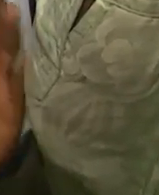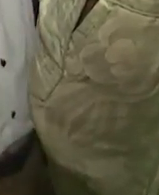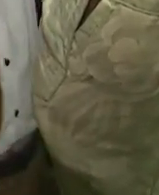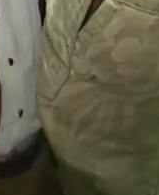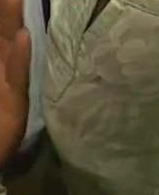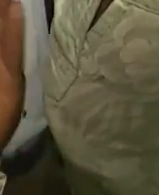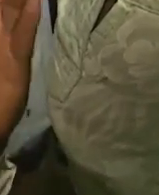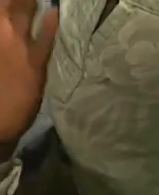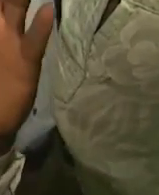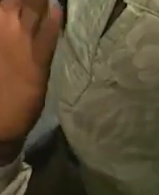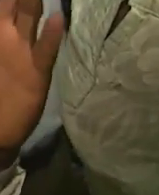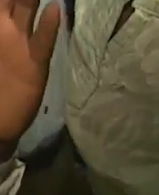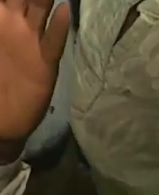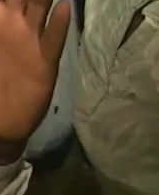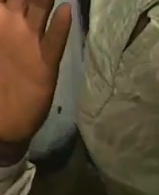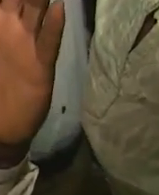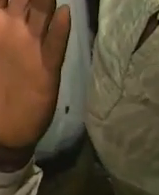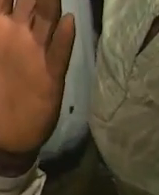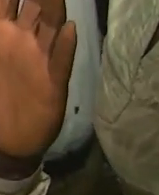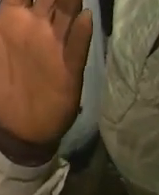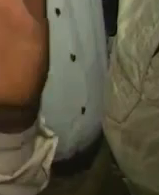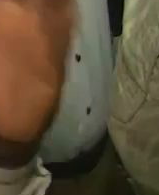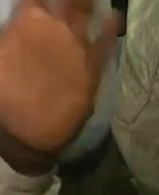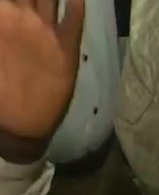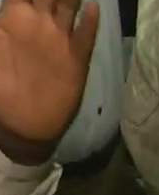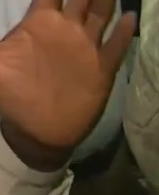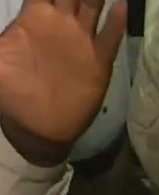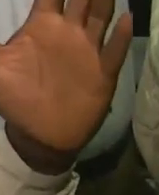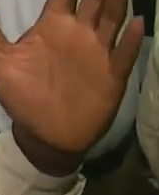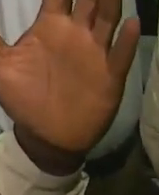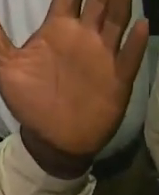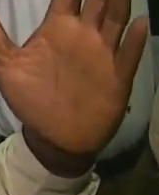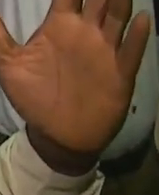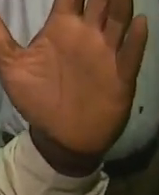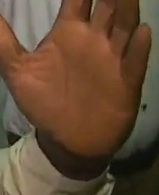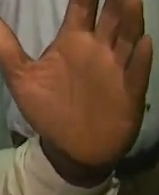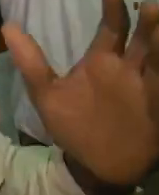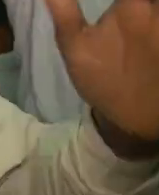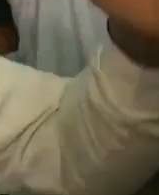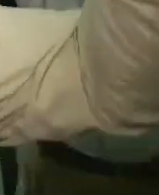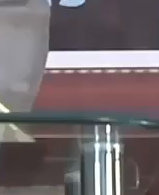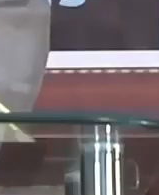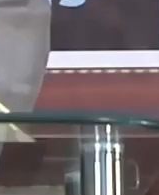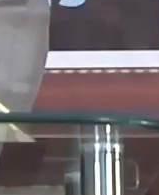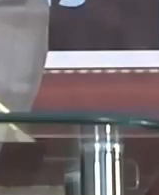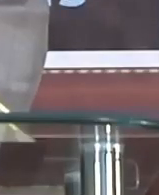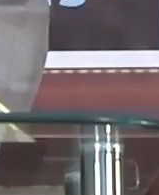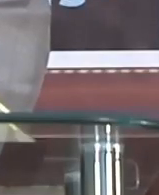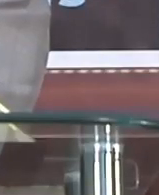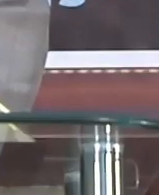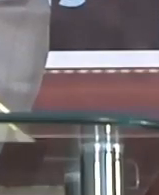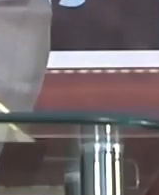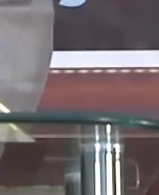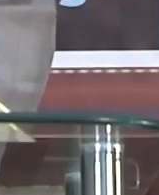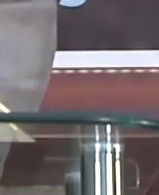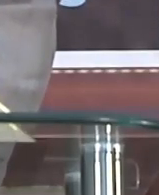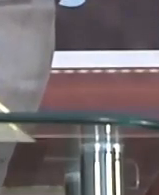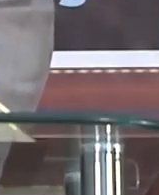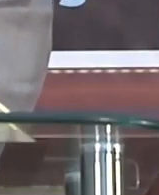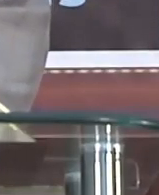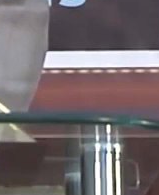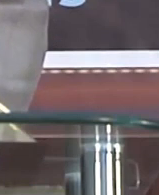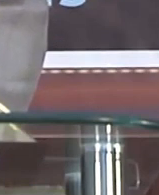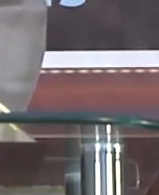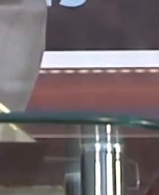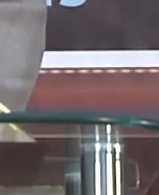life tonight. And I pray that as we go, everyone, you go with a miracle. You go with your healing. You